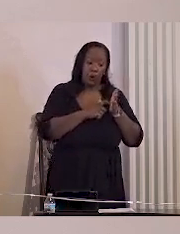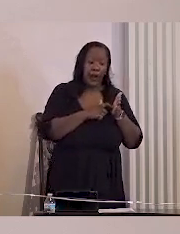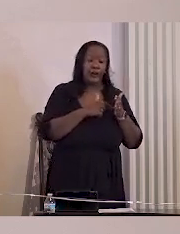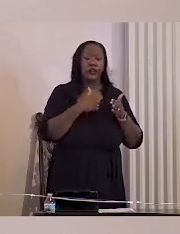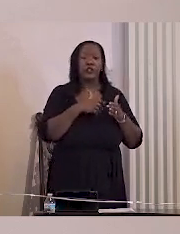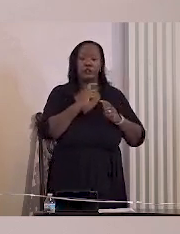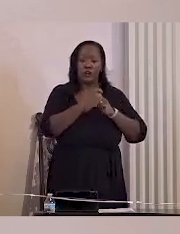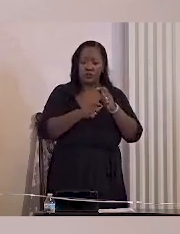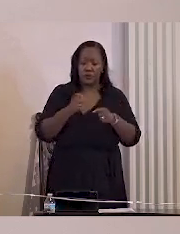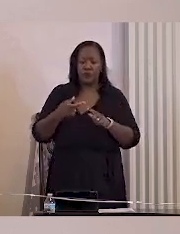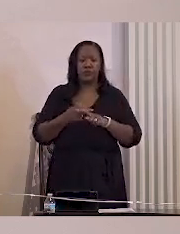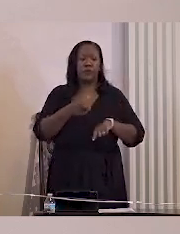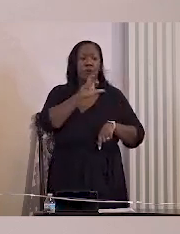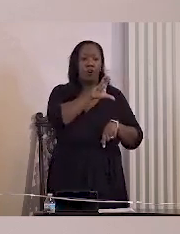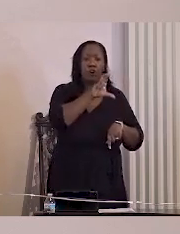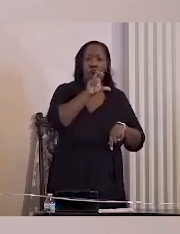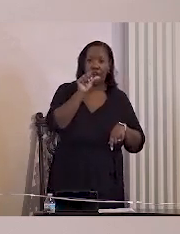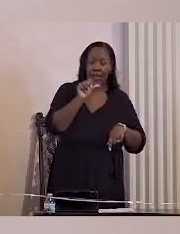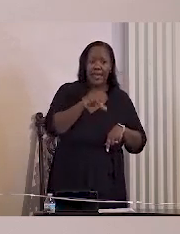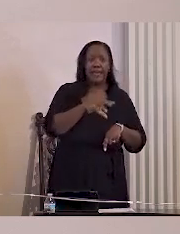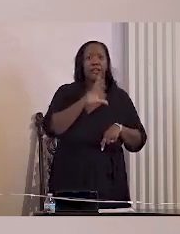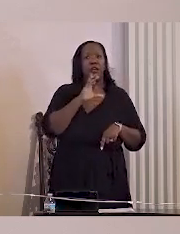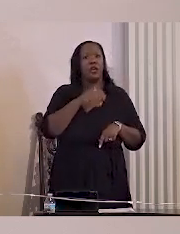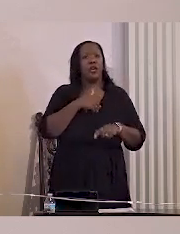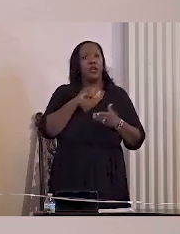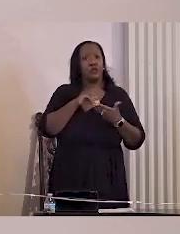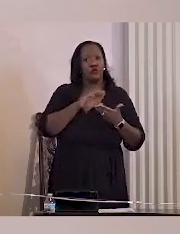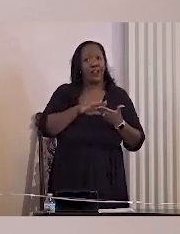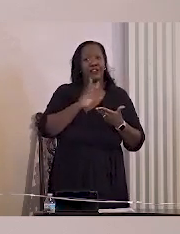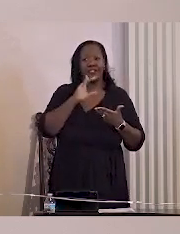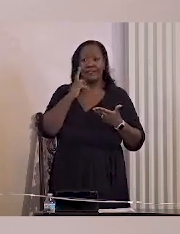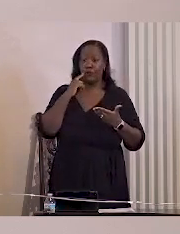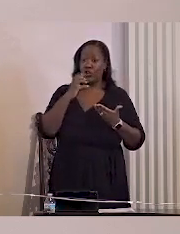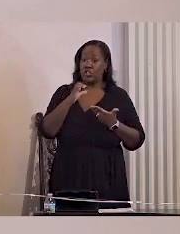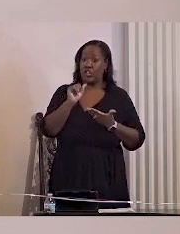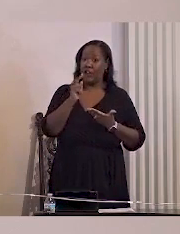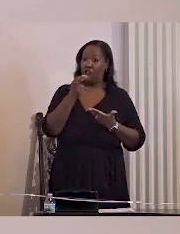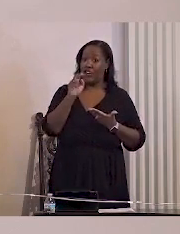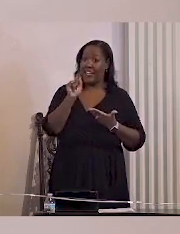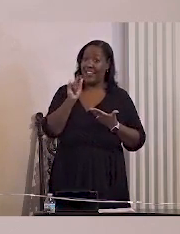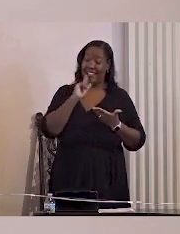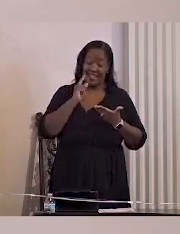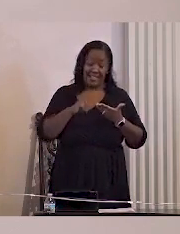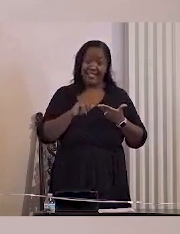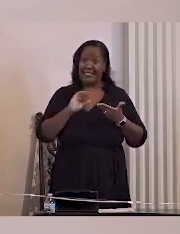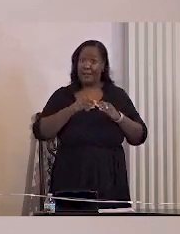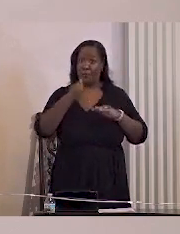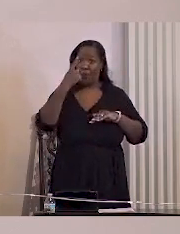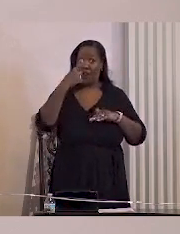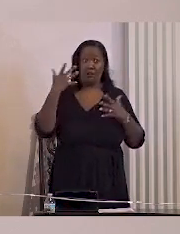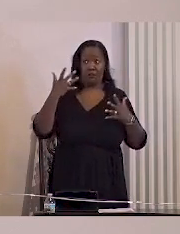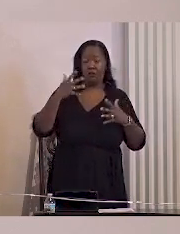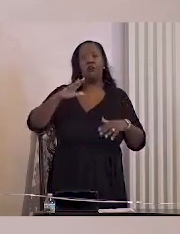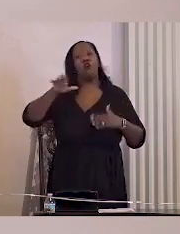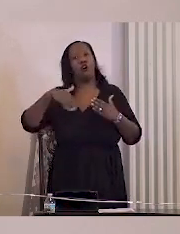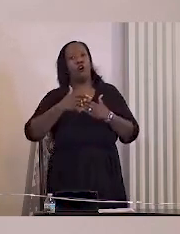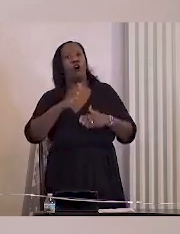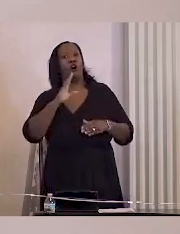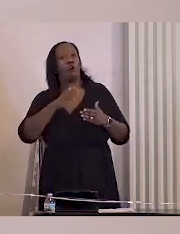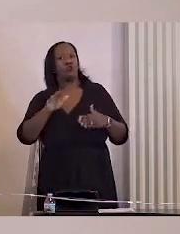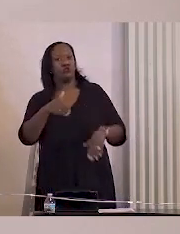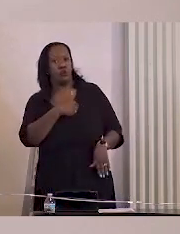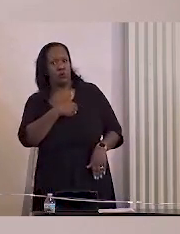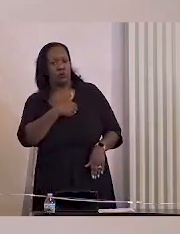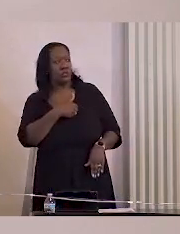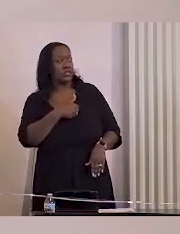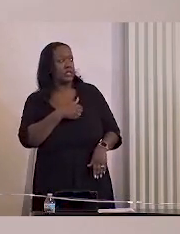IRA directly to charities, All Souls high on that list. And incidentally, that IRA